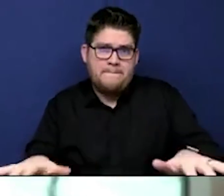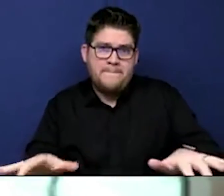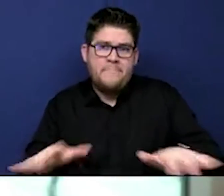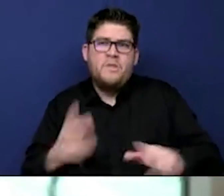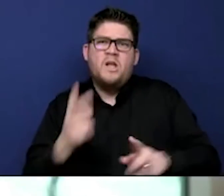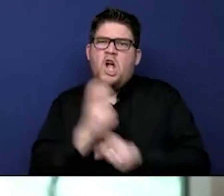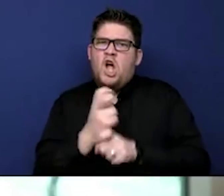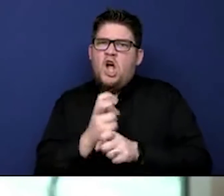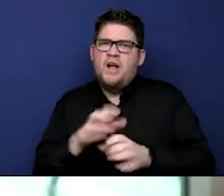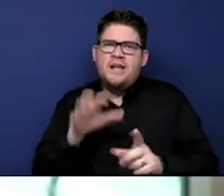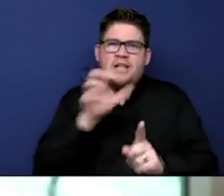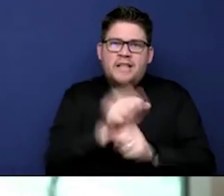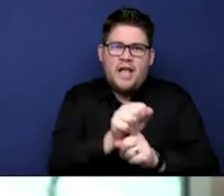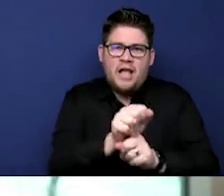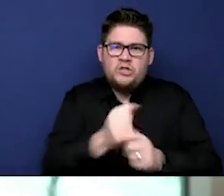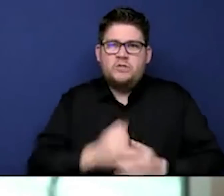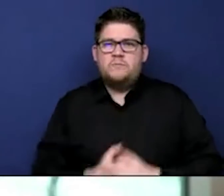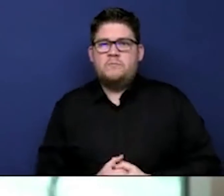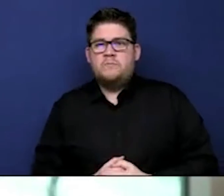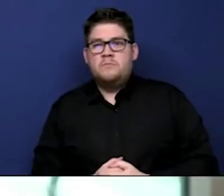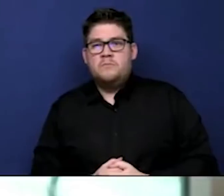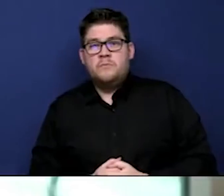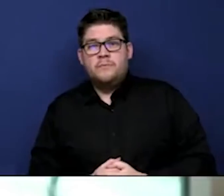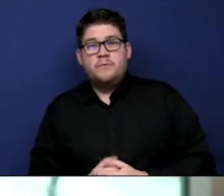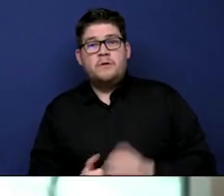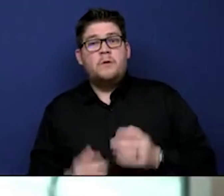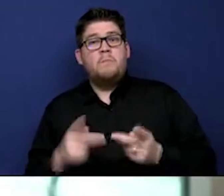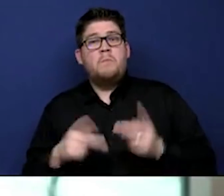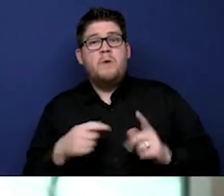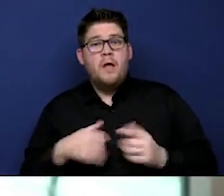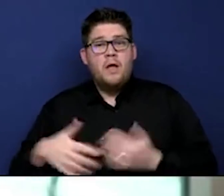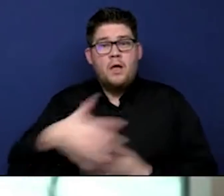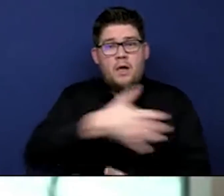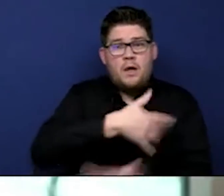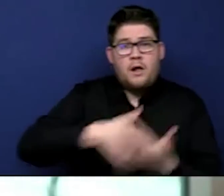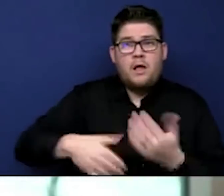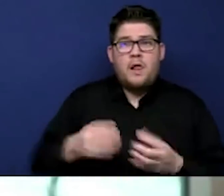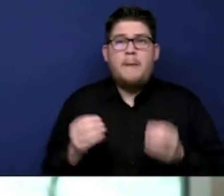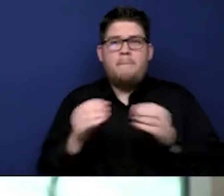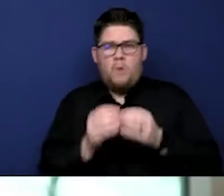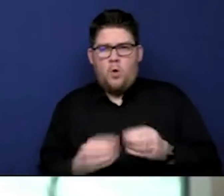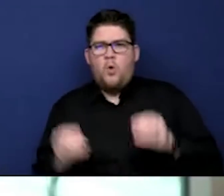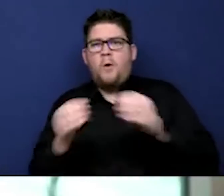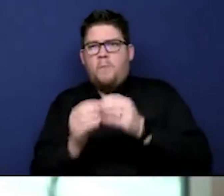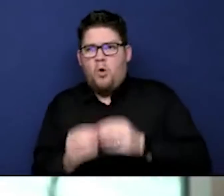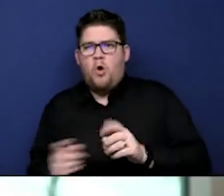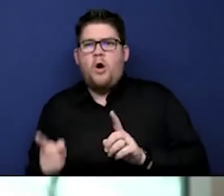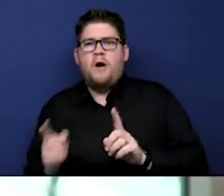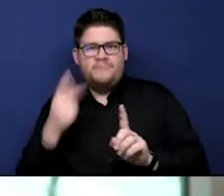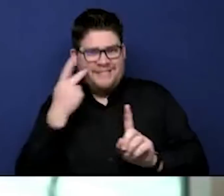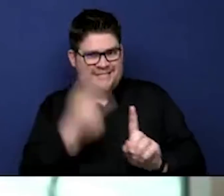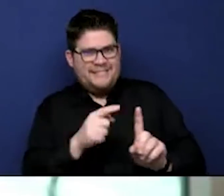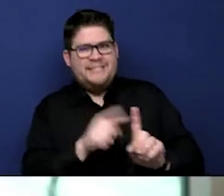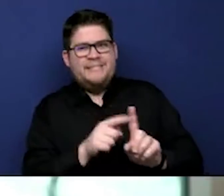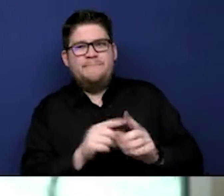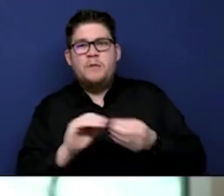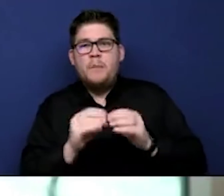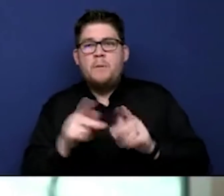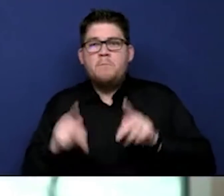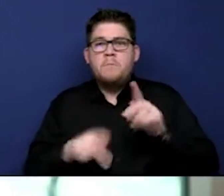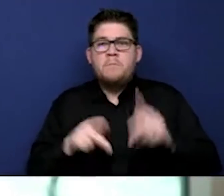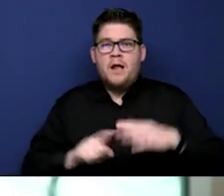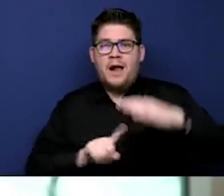cases increasing, but the number of people who are in isolation increasing quite dramatically as well. Over the period of much